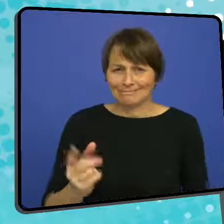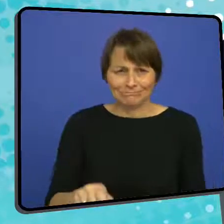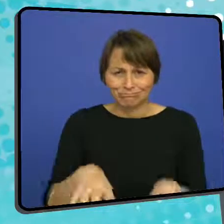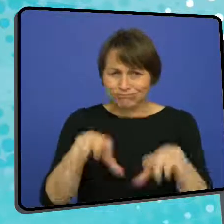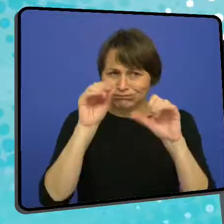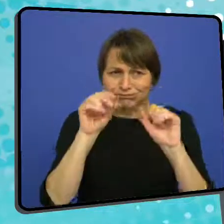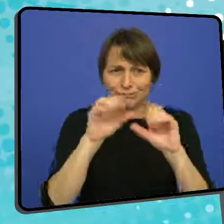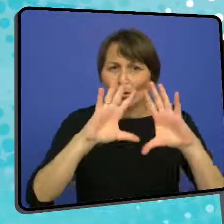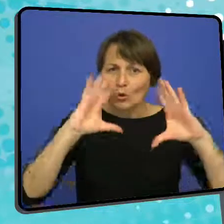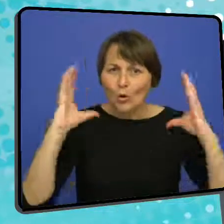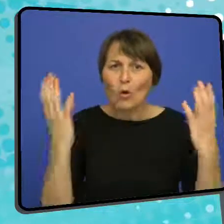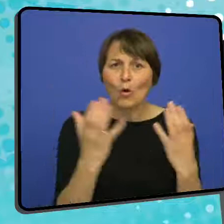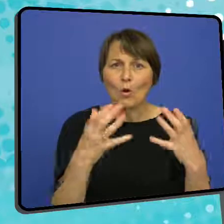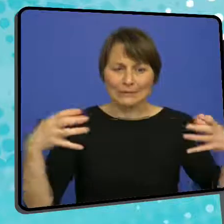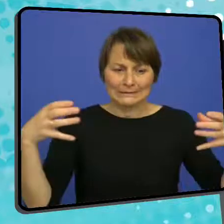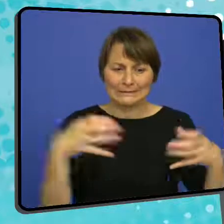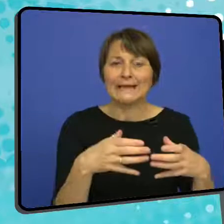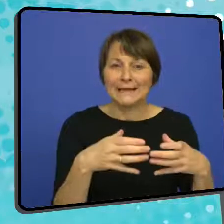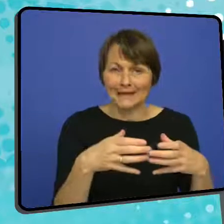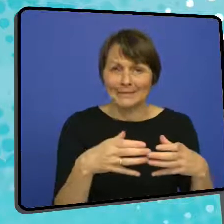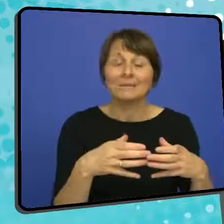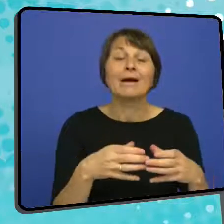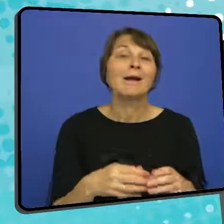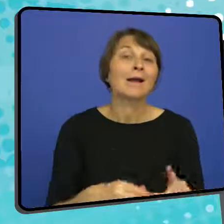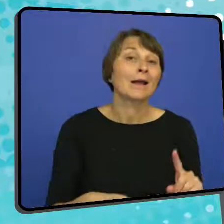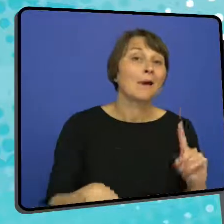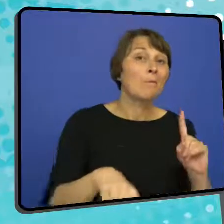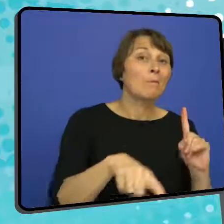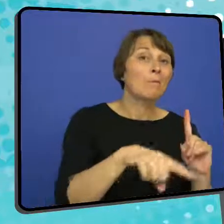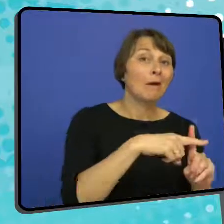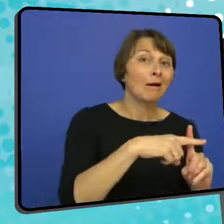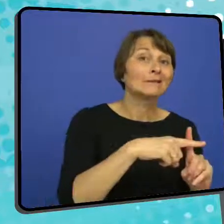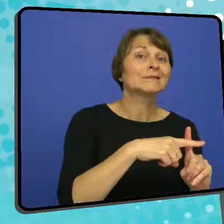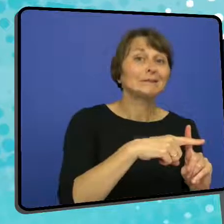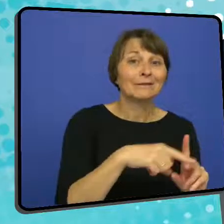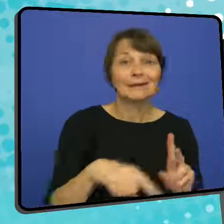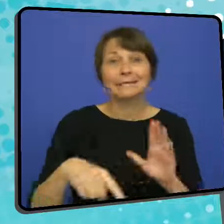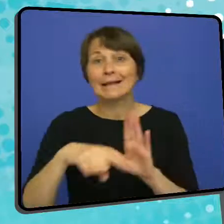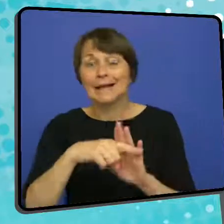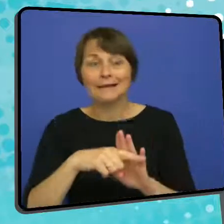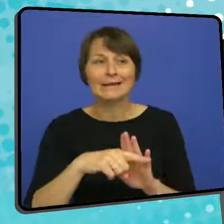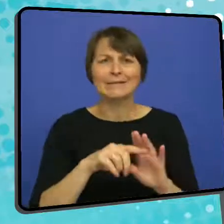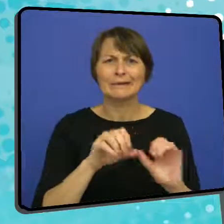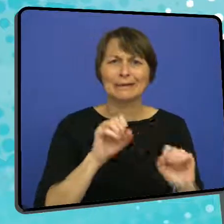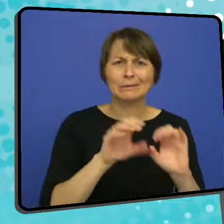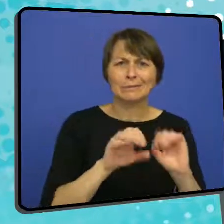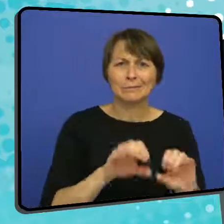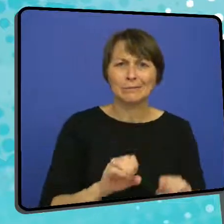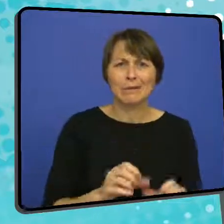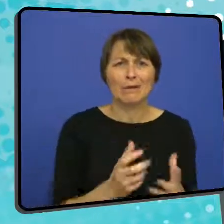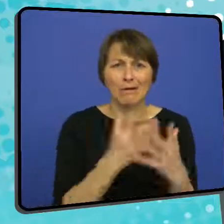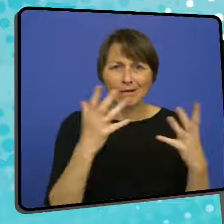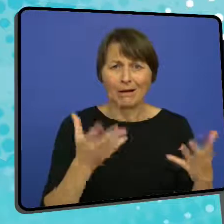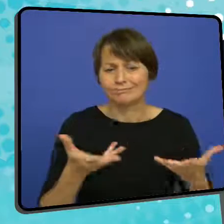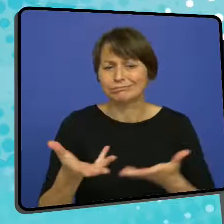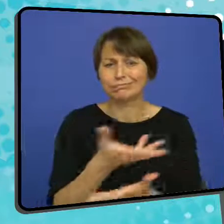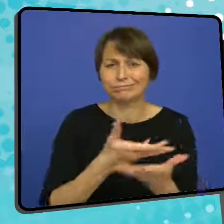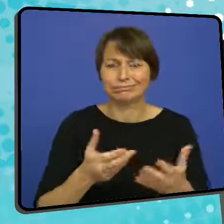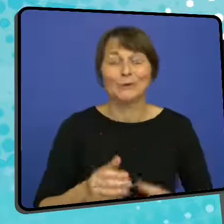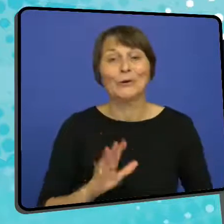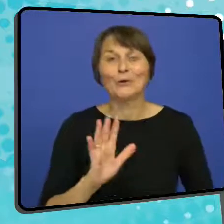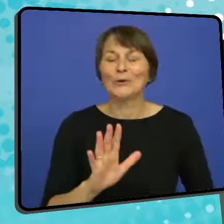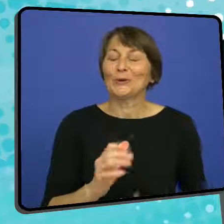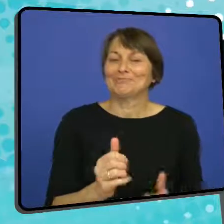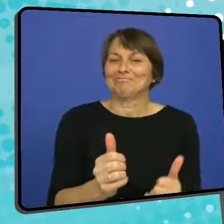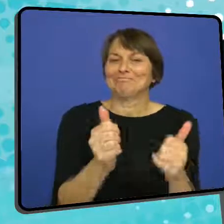always going, the negatives always going, always Teams messages, right? Always happening. True. So it's wonderful